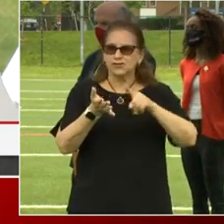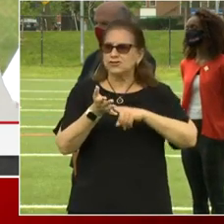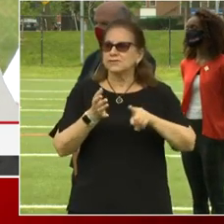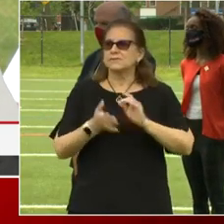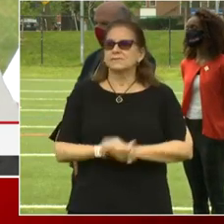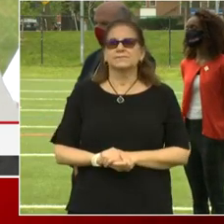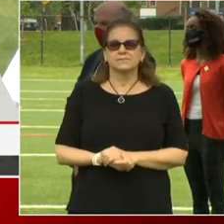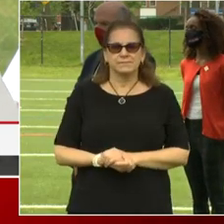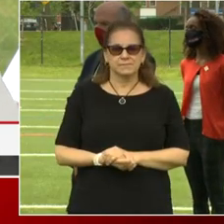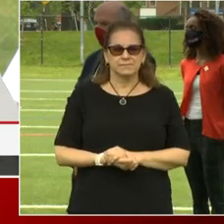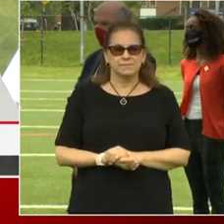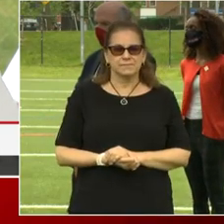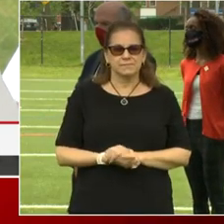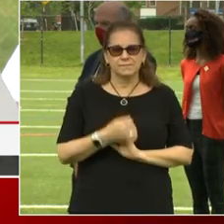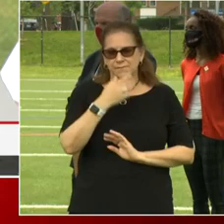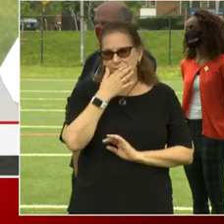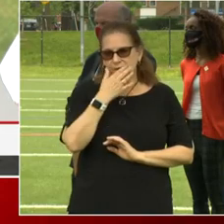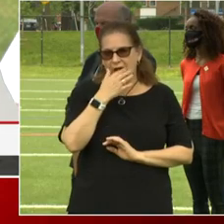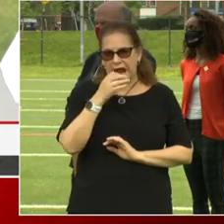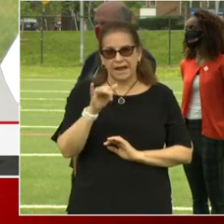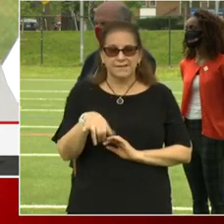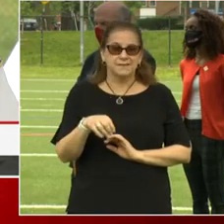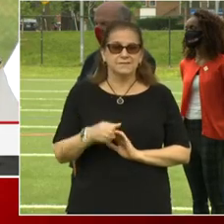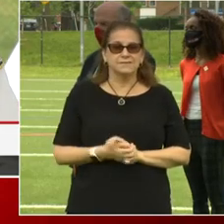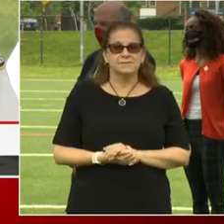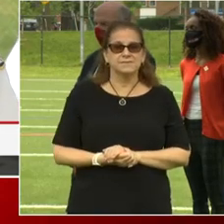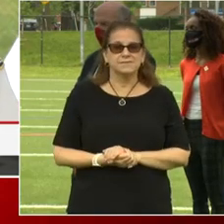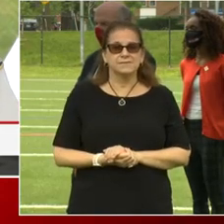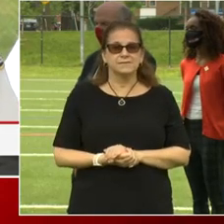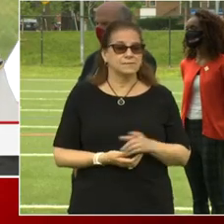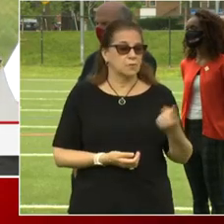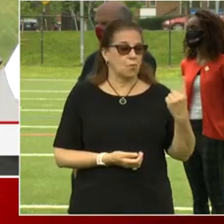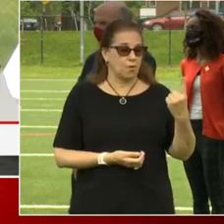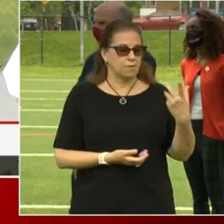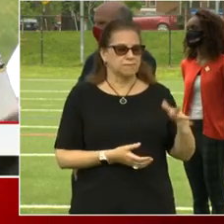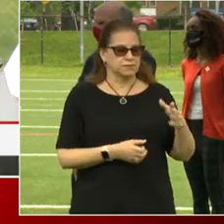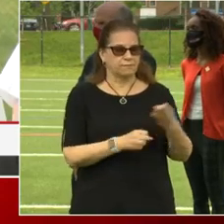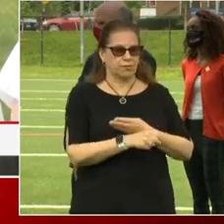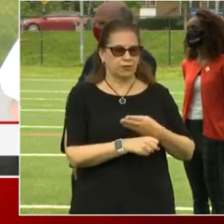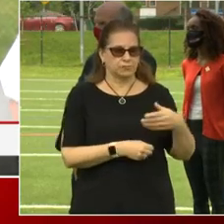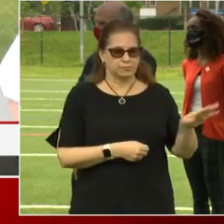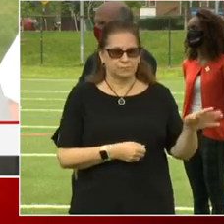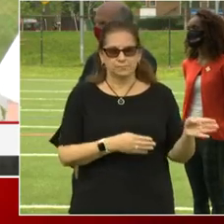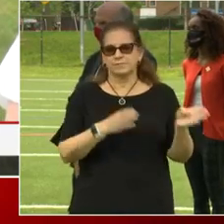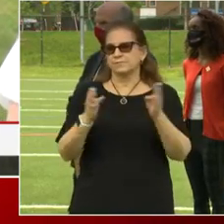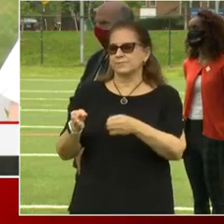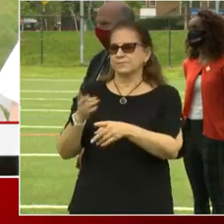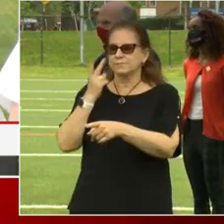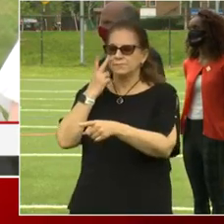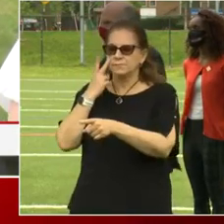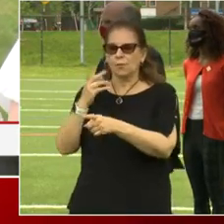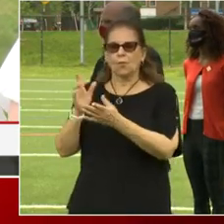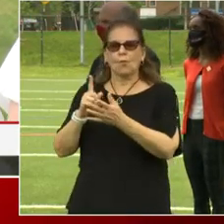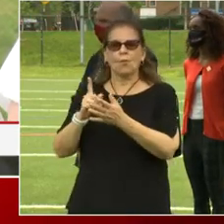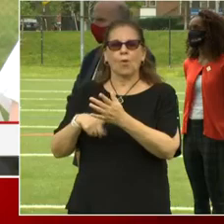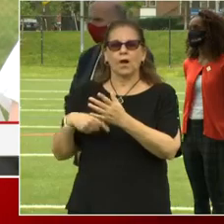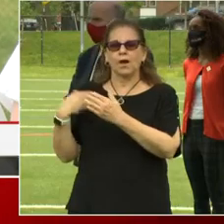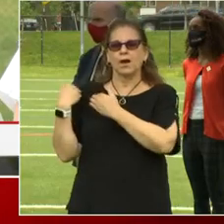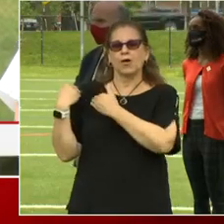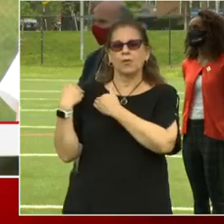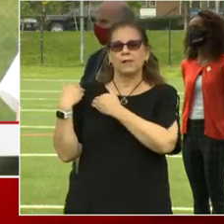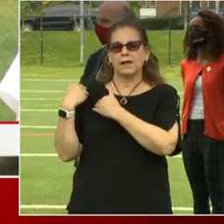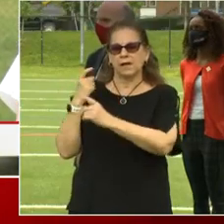quick recap: one individual was terminated on Monday, and the other individuals that is part of the investigation that will go to OAG for